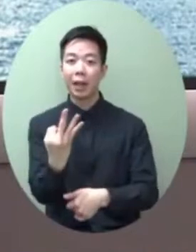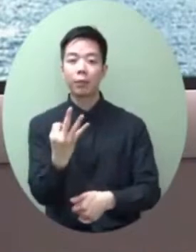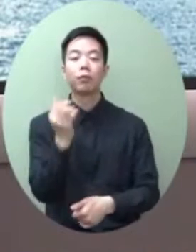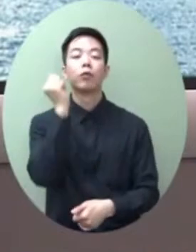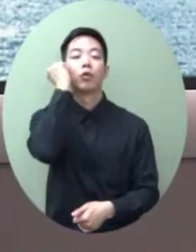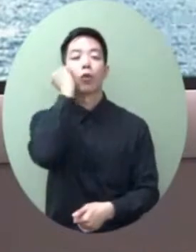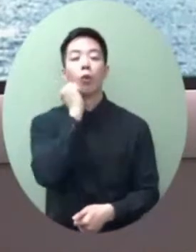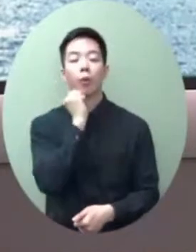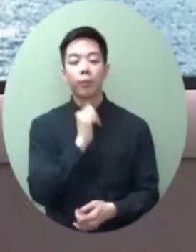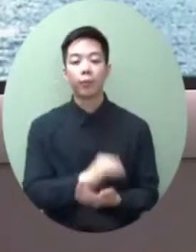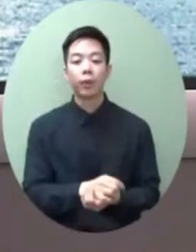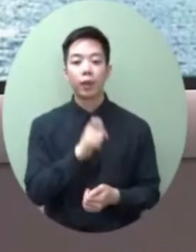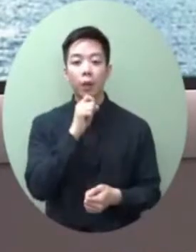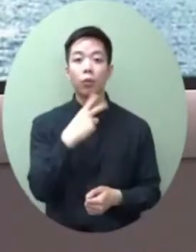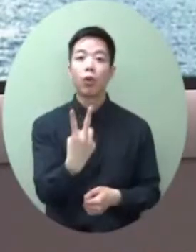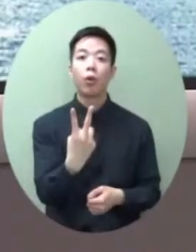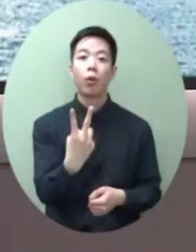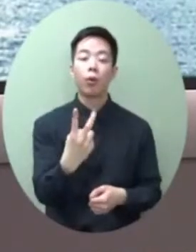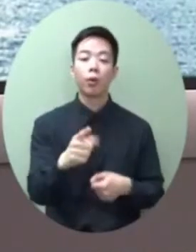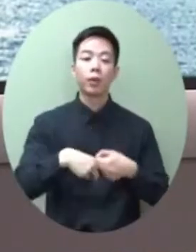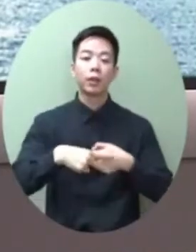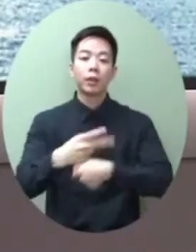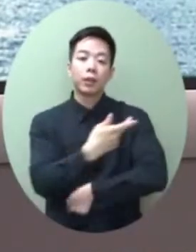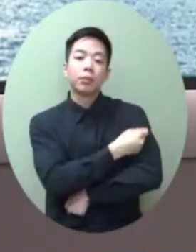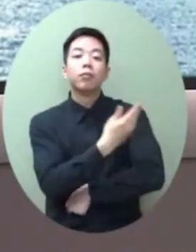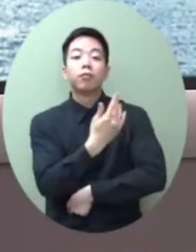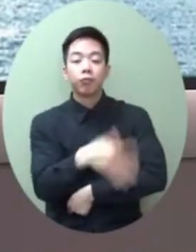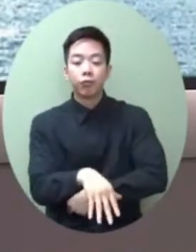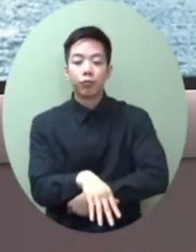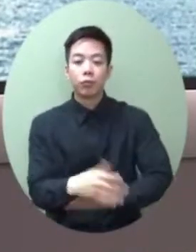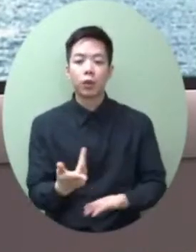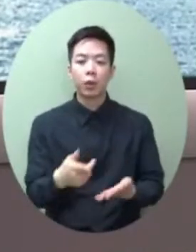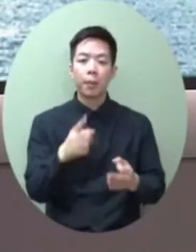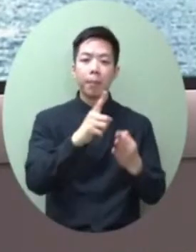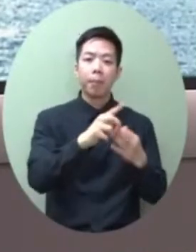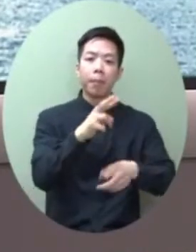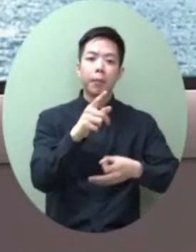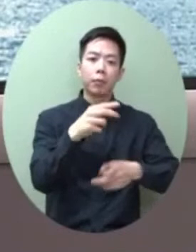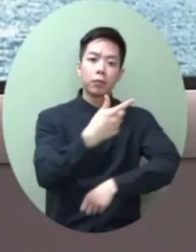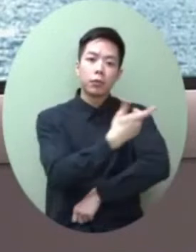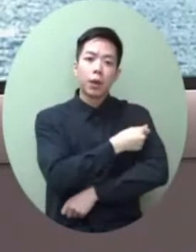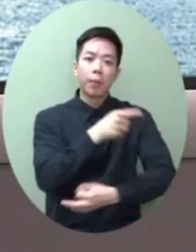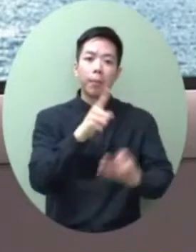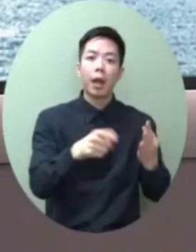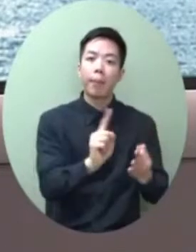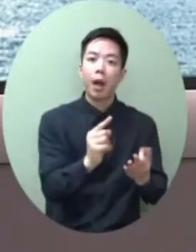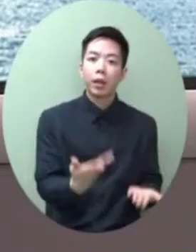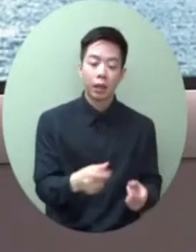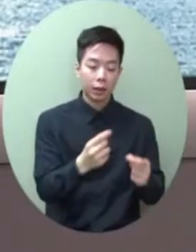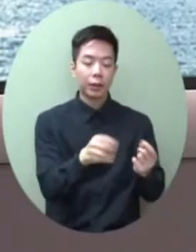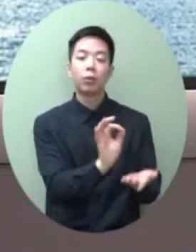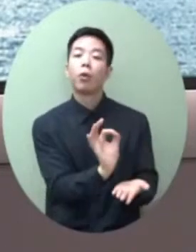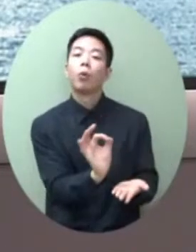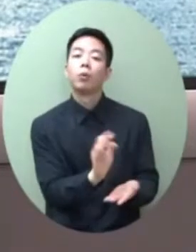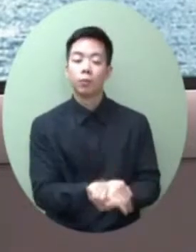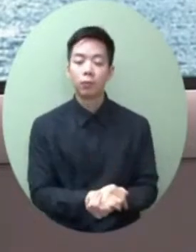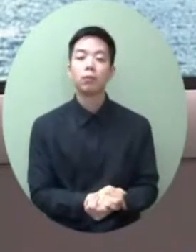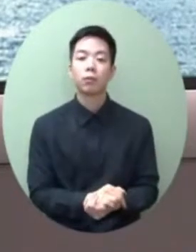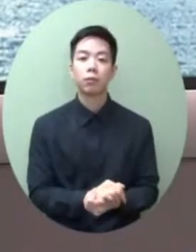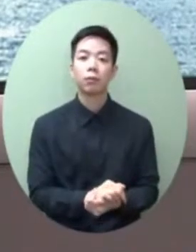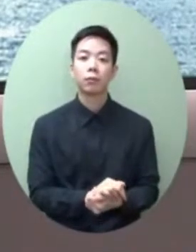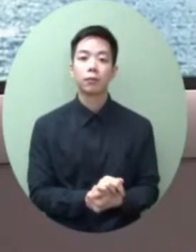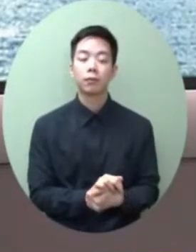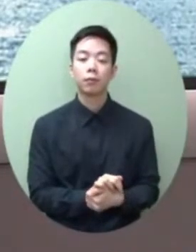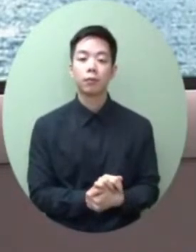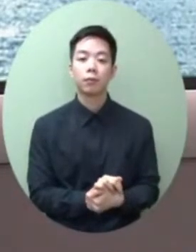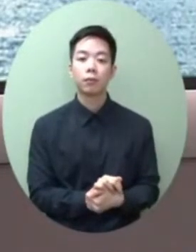I mentioned are elderly. 2 of them are vaccinated. I do not have information on the type of vaccine they received.